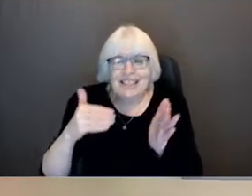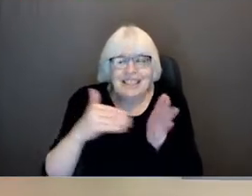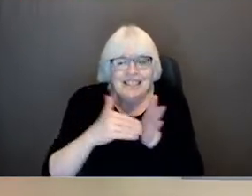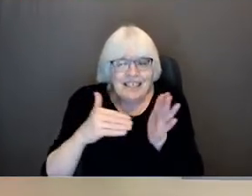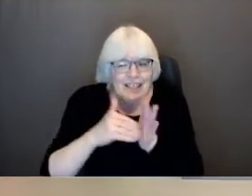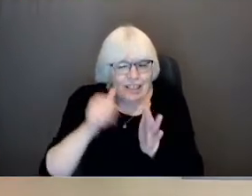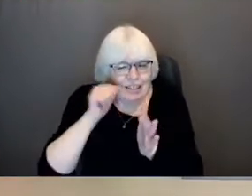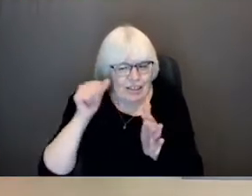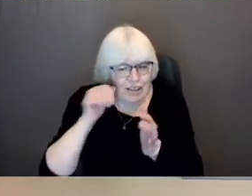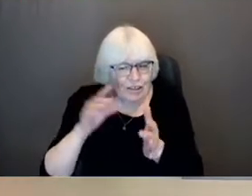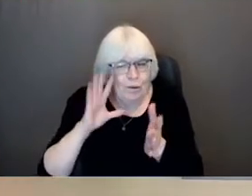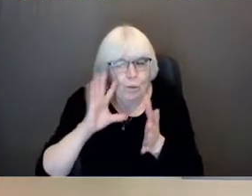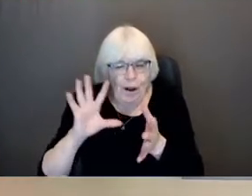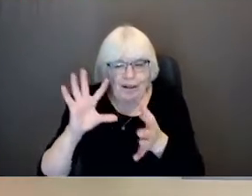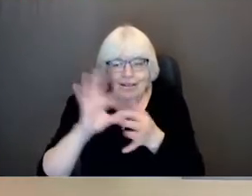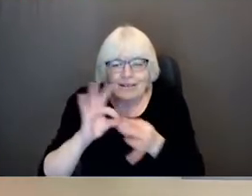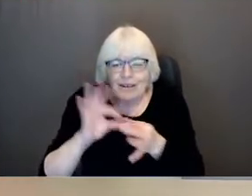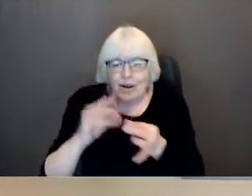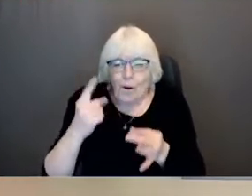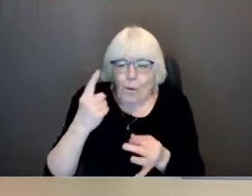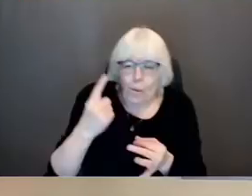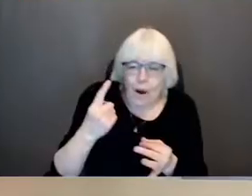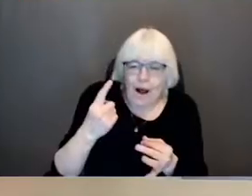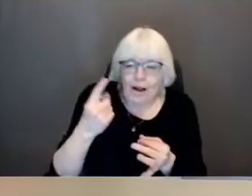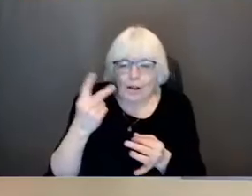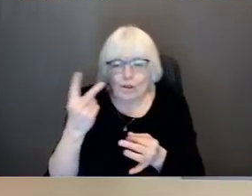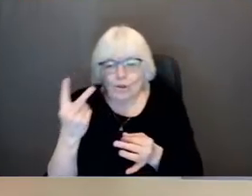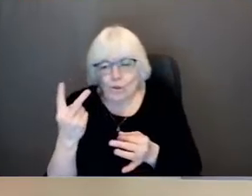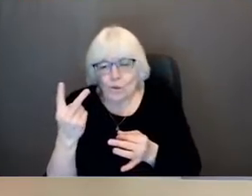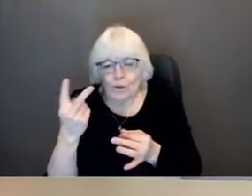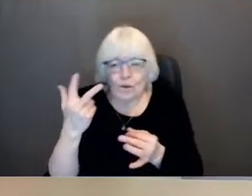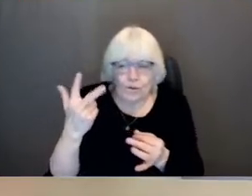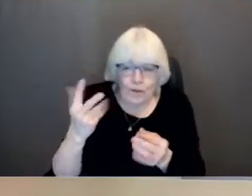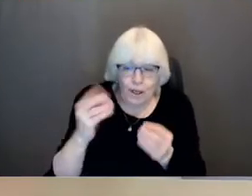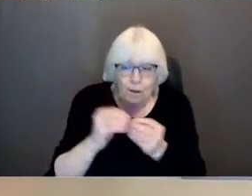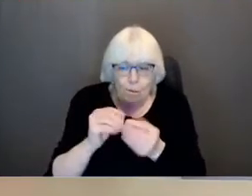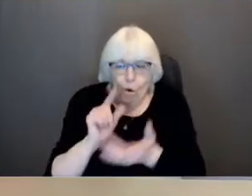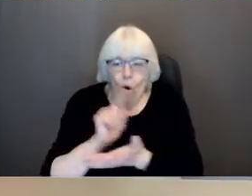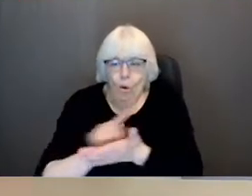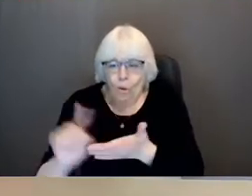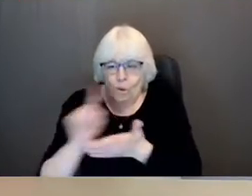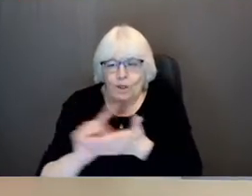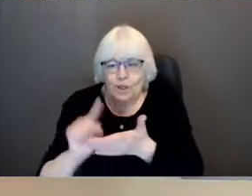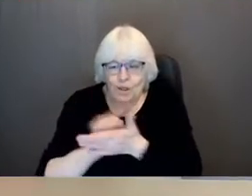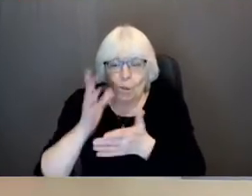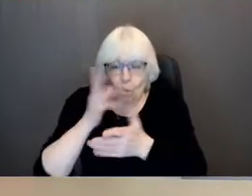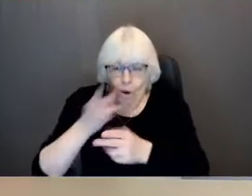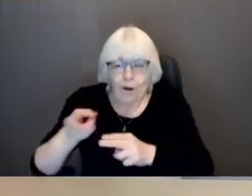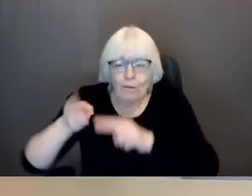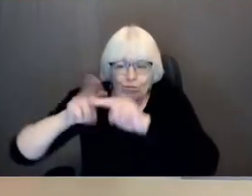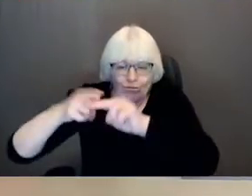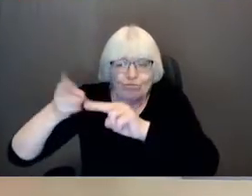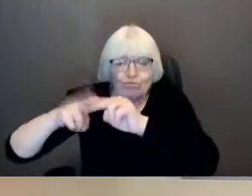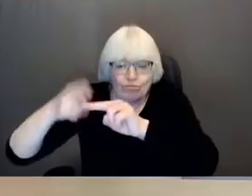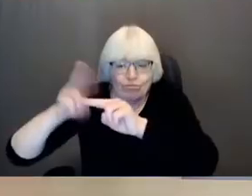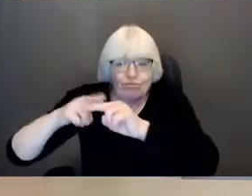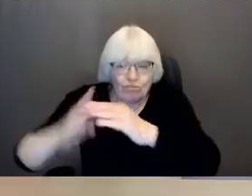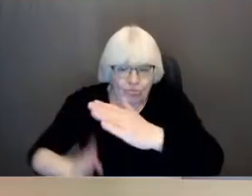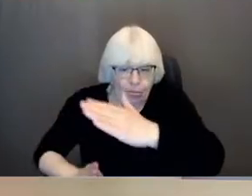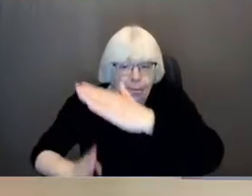that is. But is there anything you can tell us about how many hospitalizations are modeled to be, I guess, for this wave?